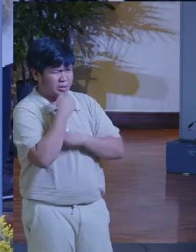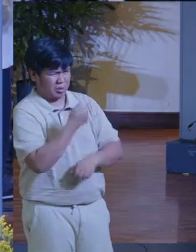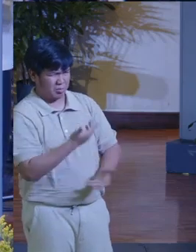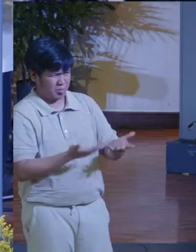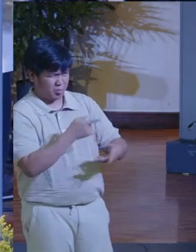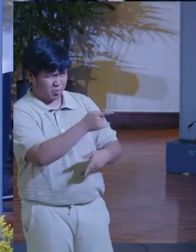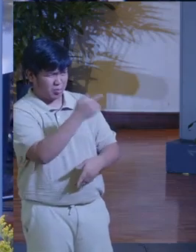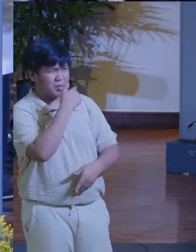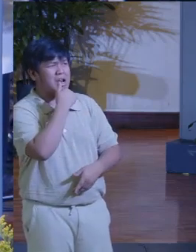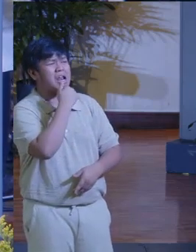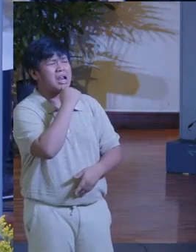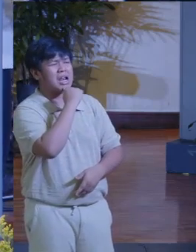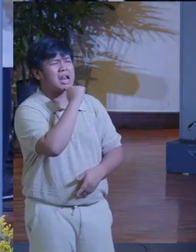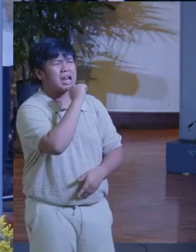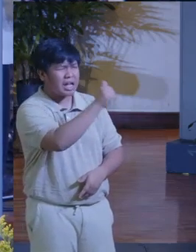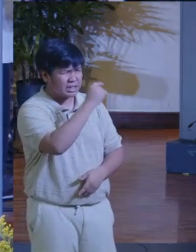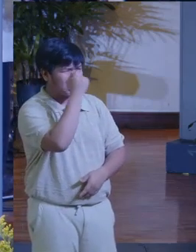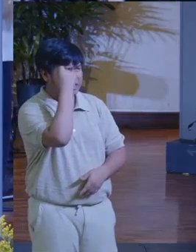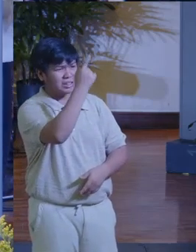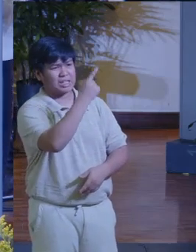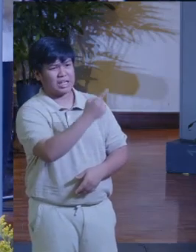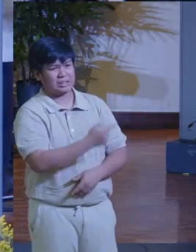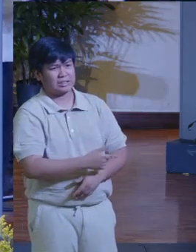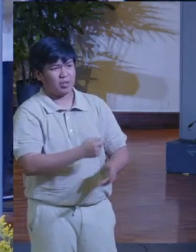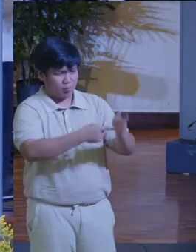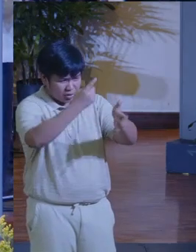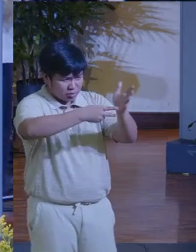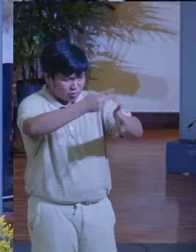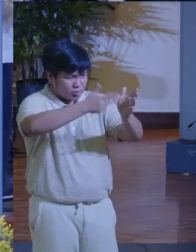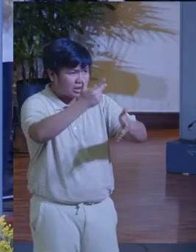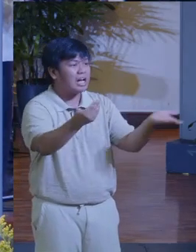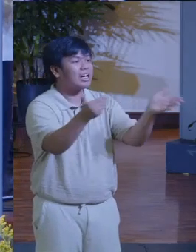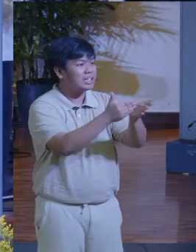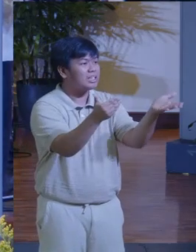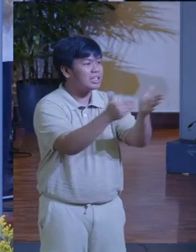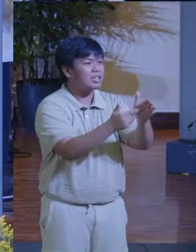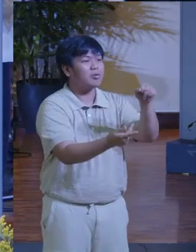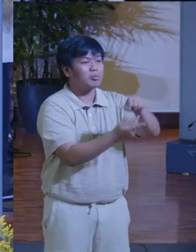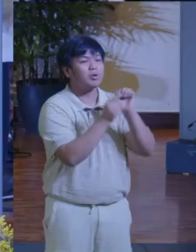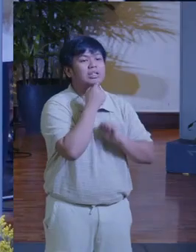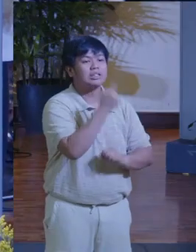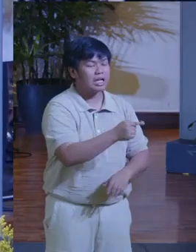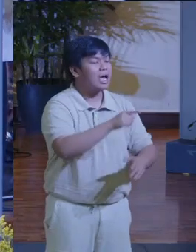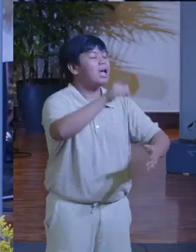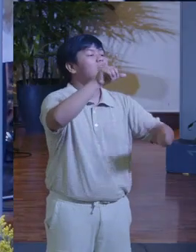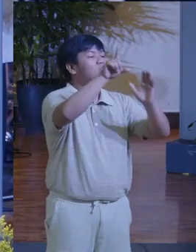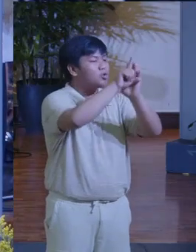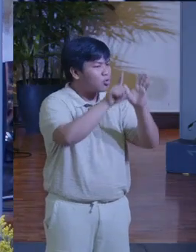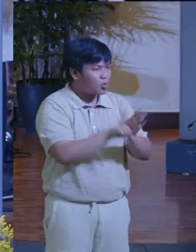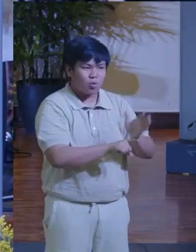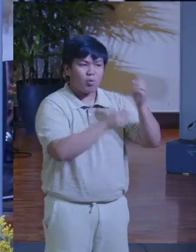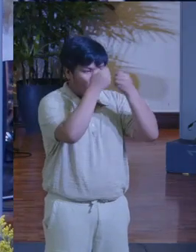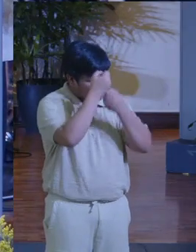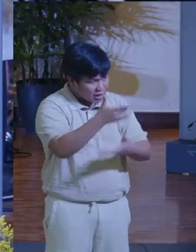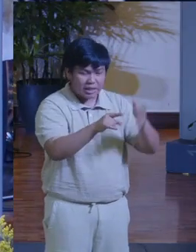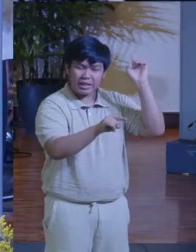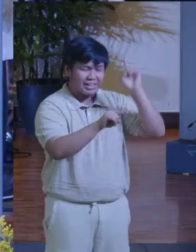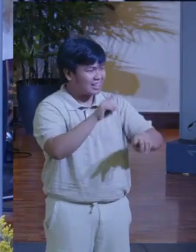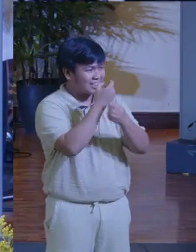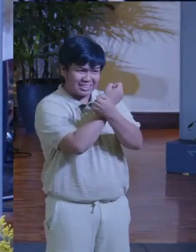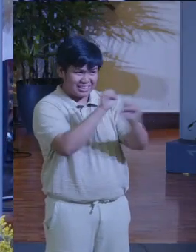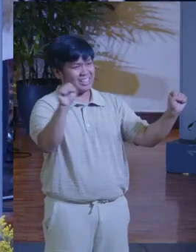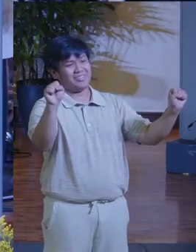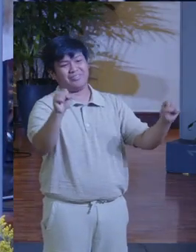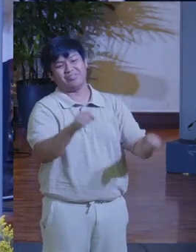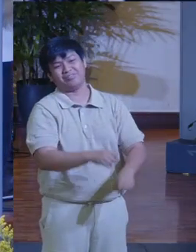Baka hindi natin makuha. 3 beses niya inulit. Yung una ay